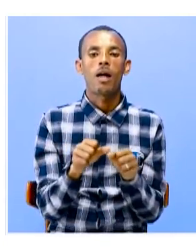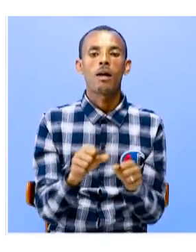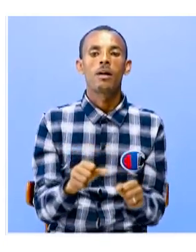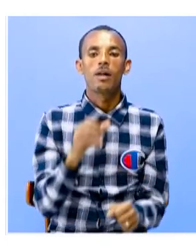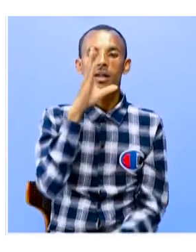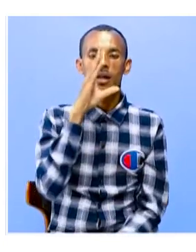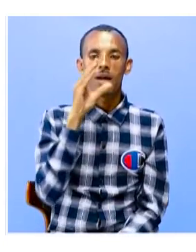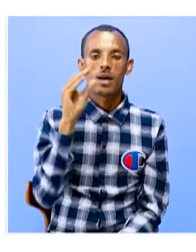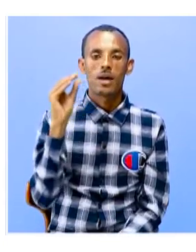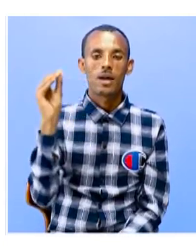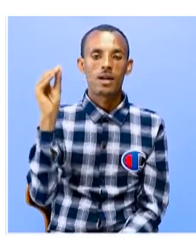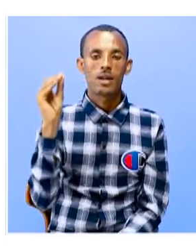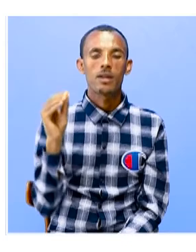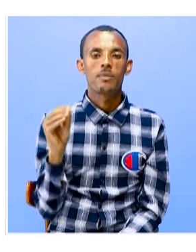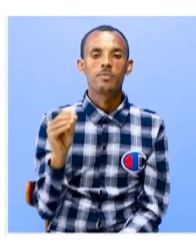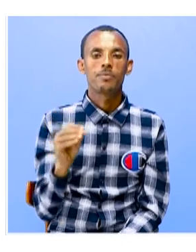and